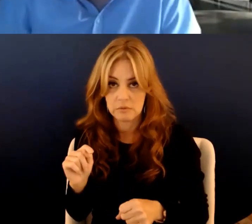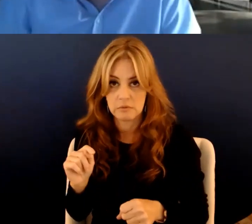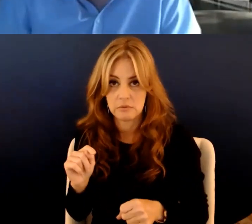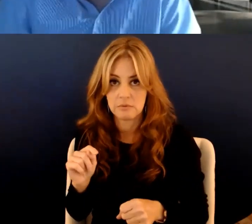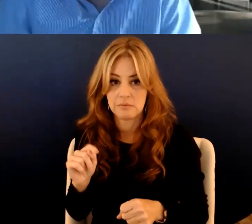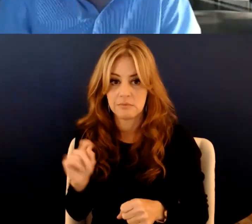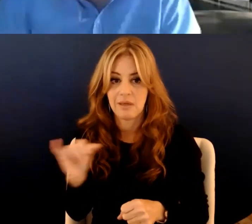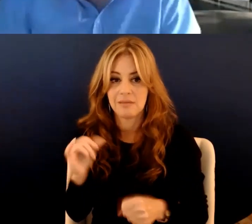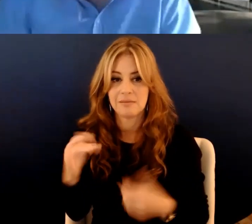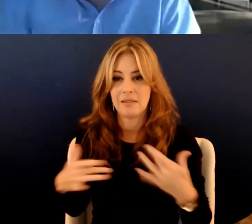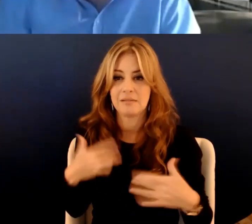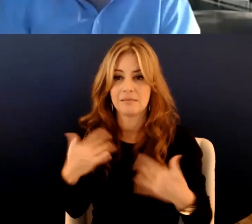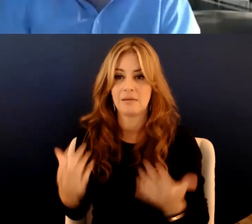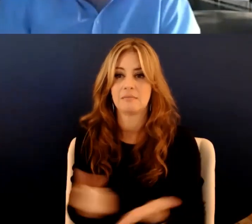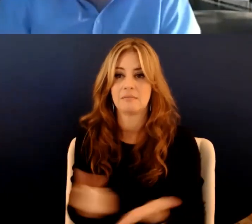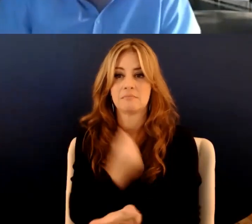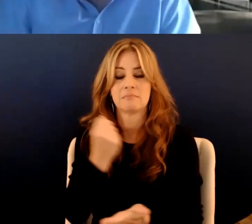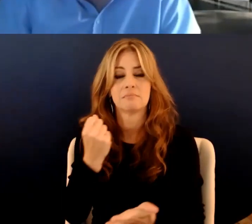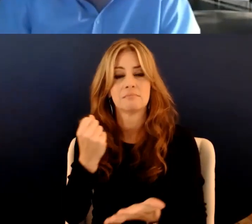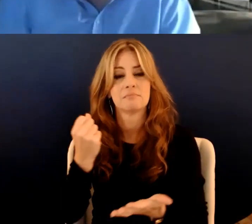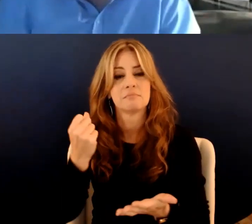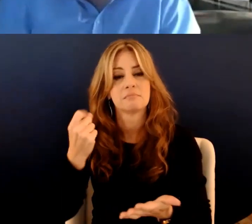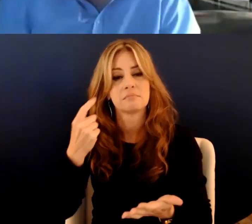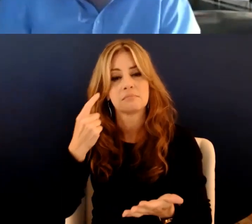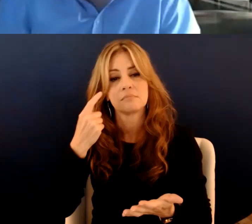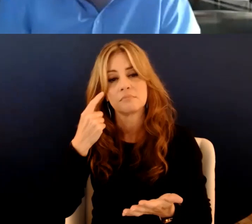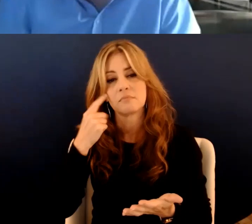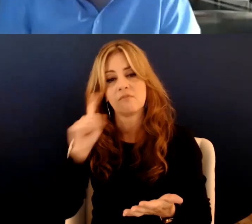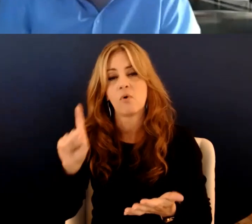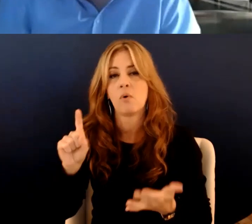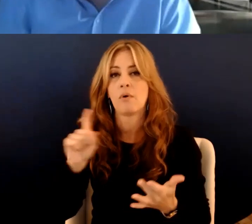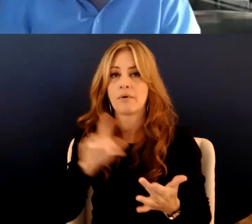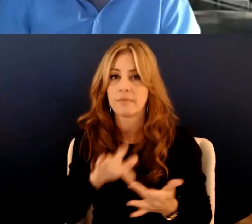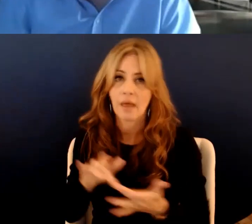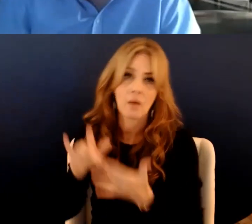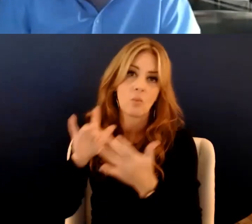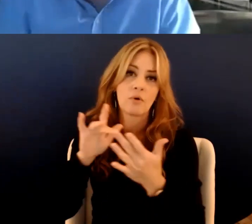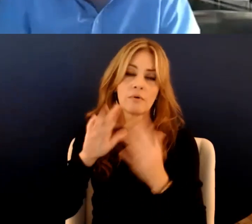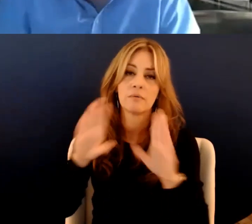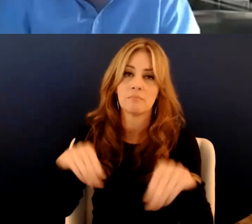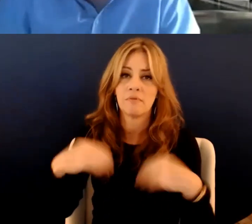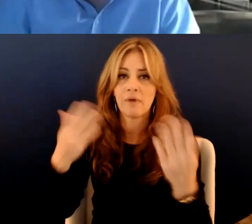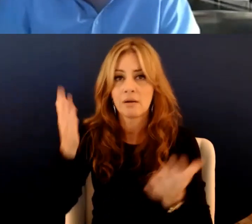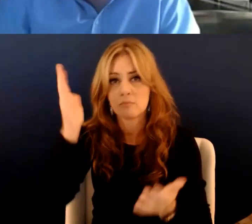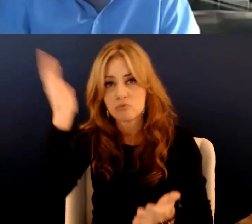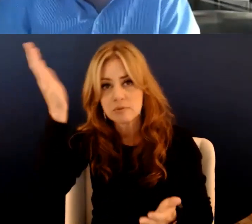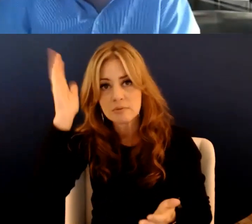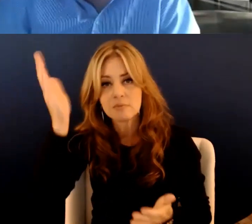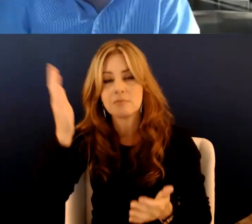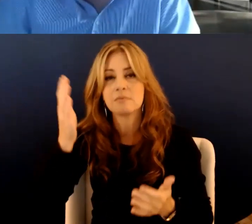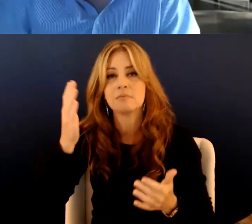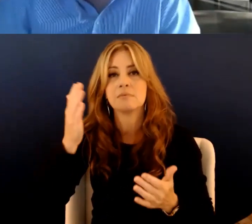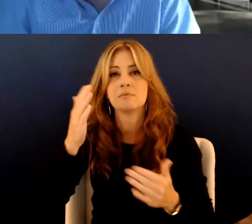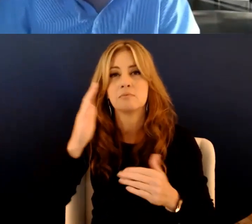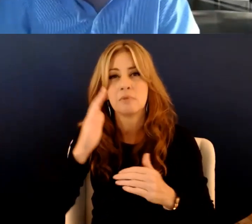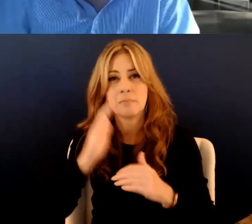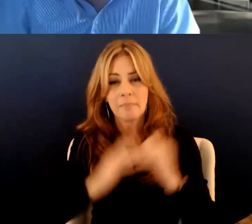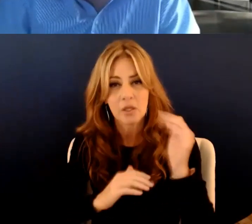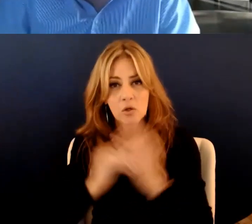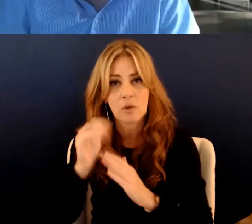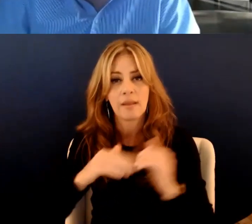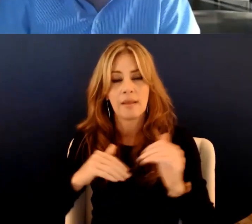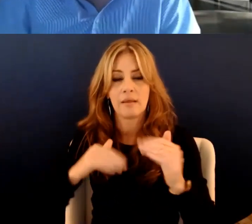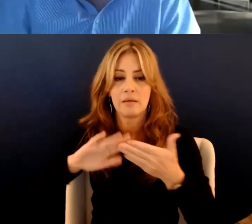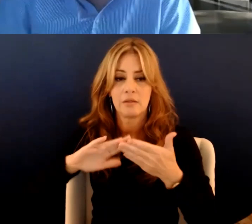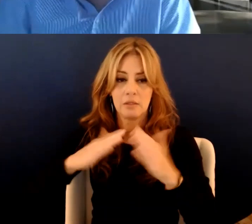exciting opportunity for the networking, the presentation, the community building that are under the